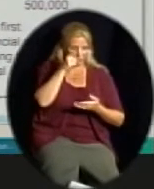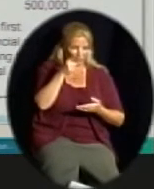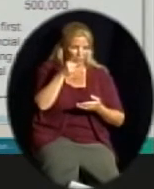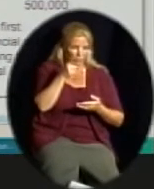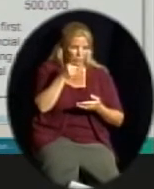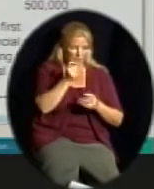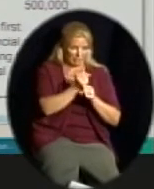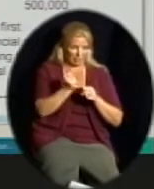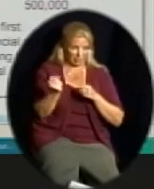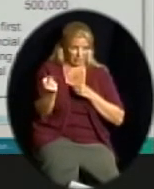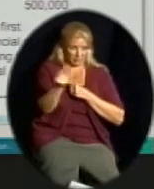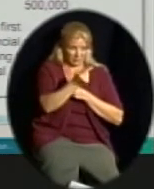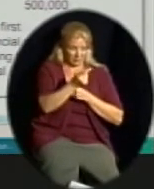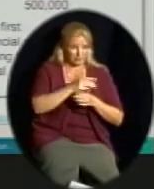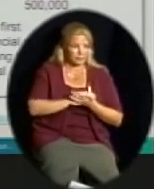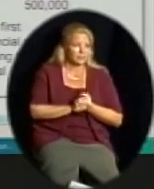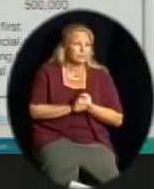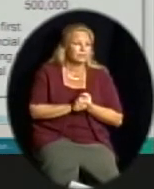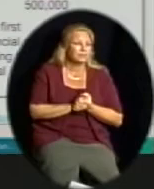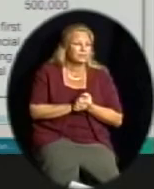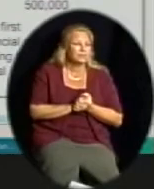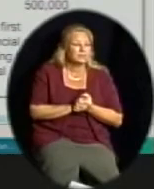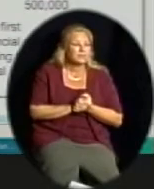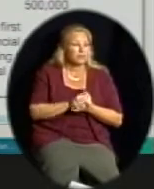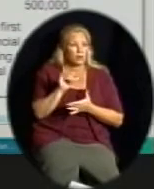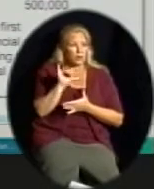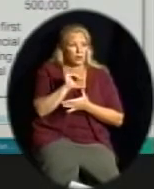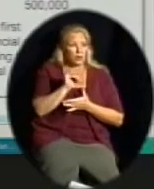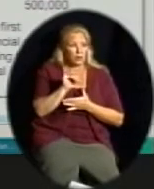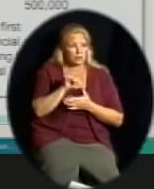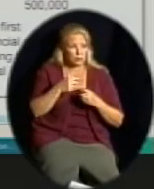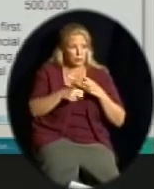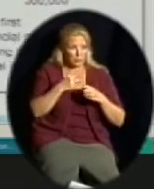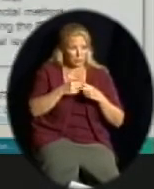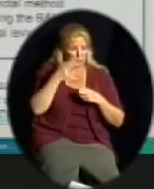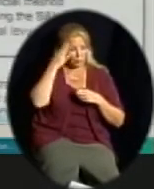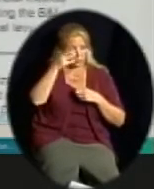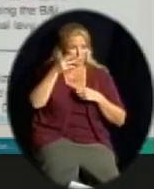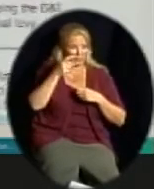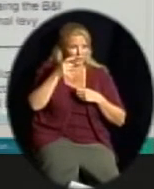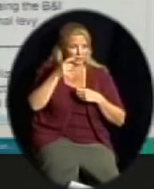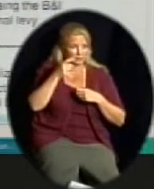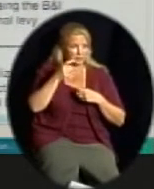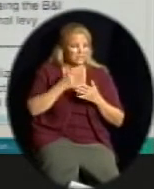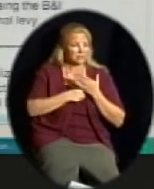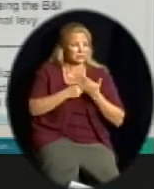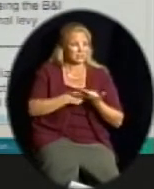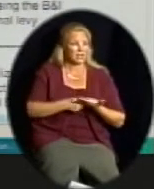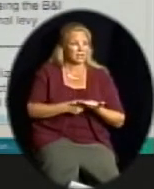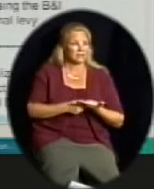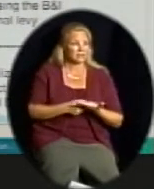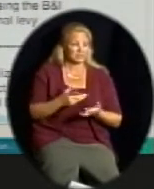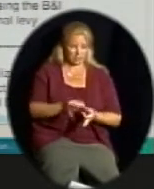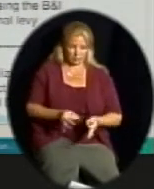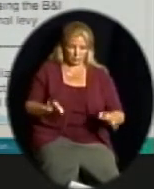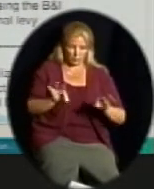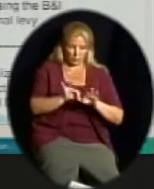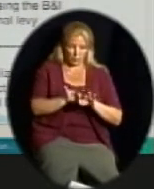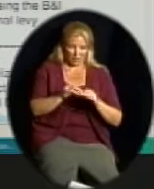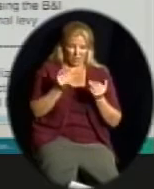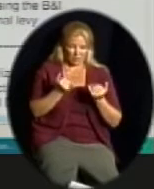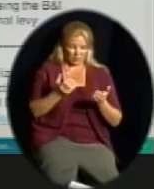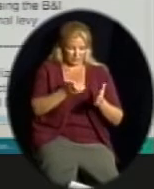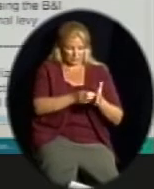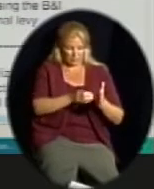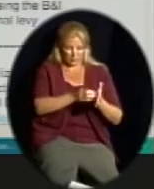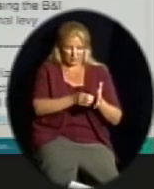to identify them at this point in time. Another issue that we're going to be talking about is important to this paragraph here, and it talks